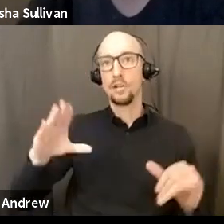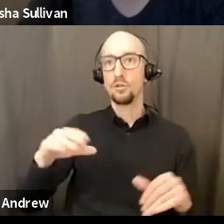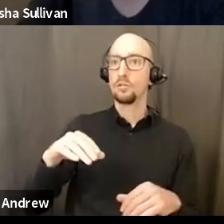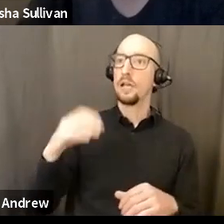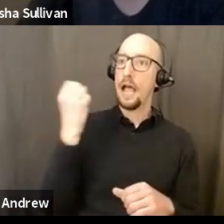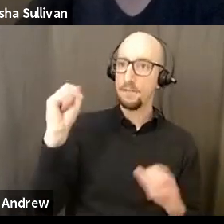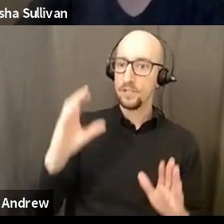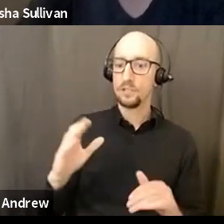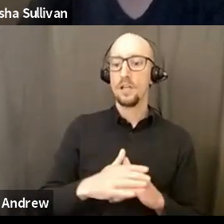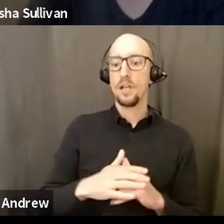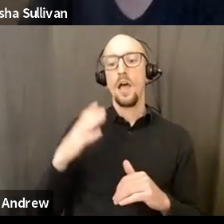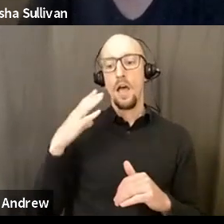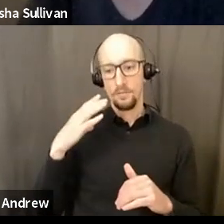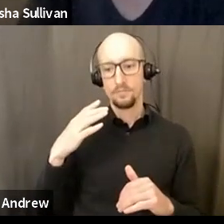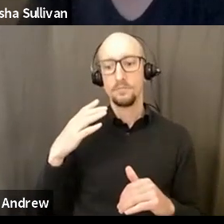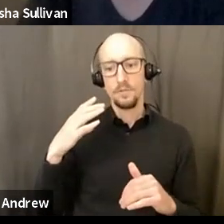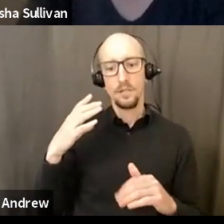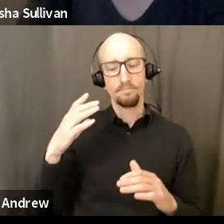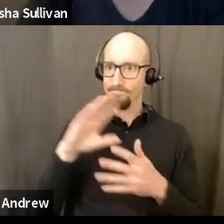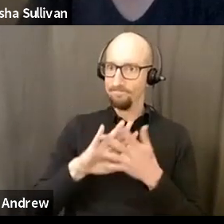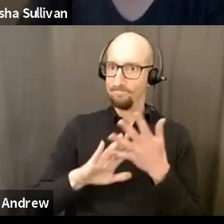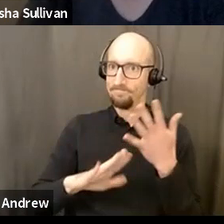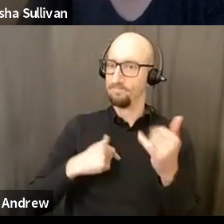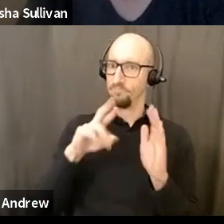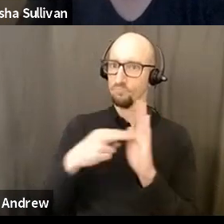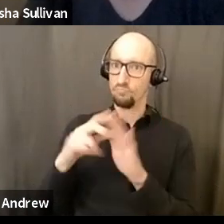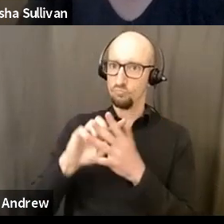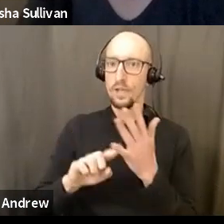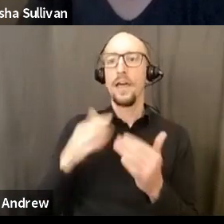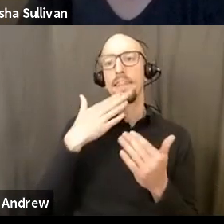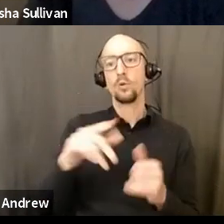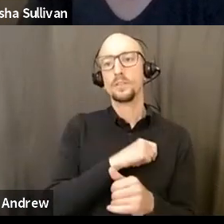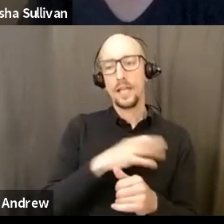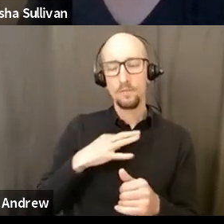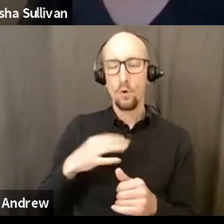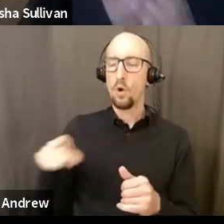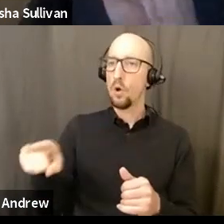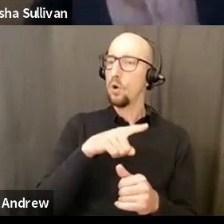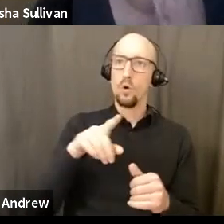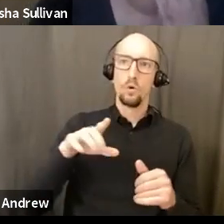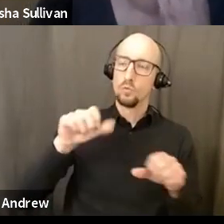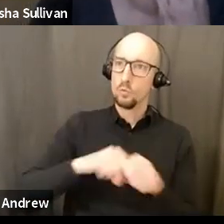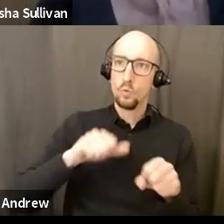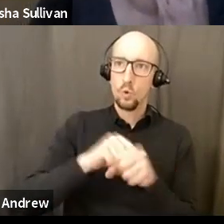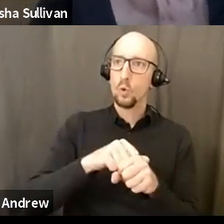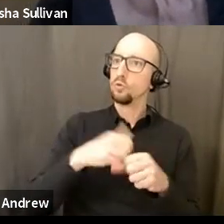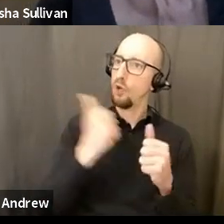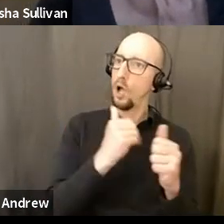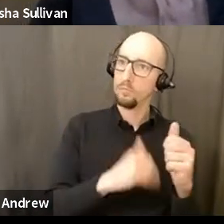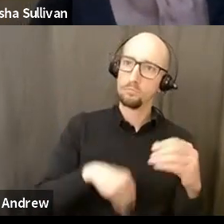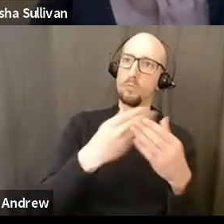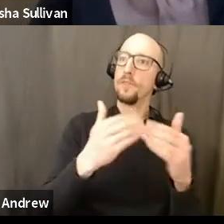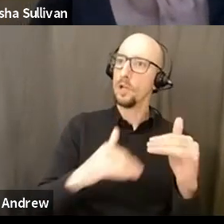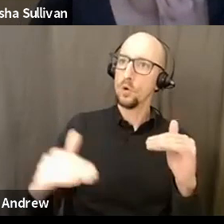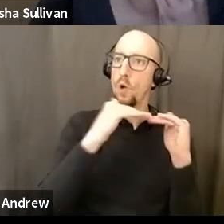Black Teachers Matter Incorporated. Thank you, Exam School Task Force, for what you've done and continue to do in your work towards equality, education,